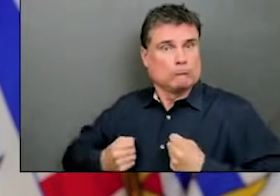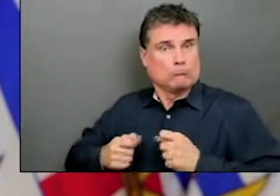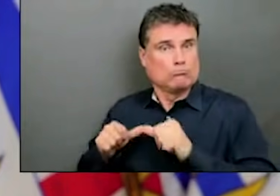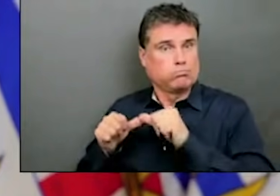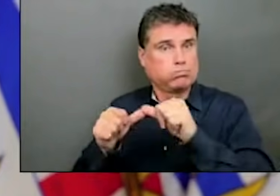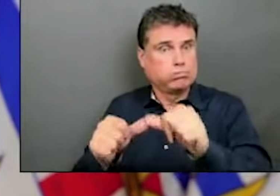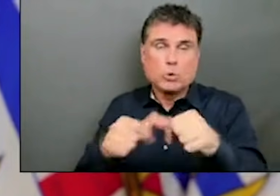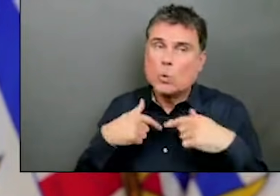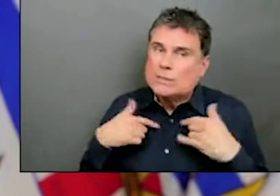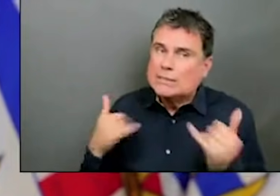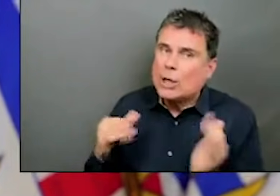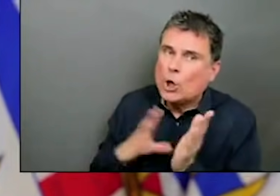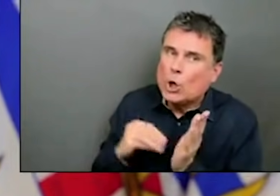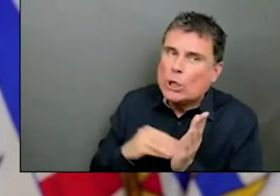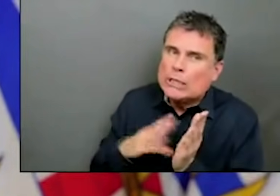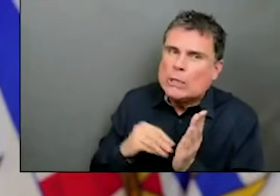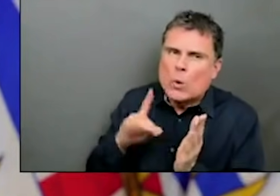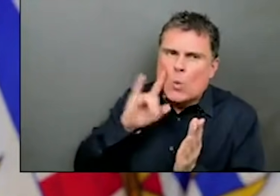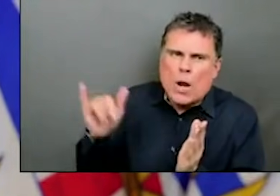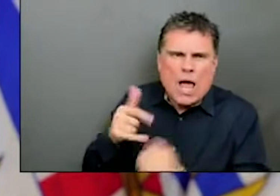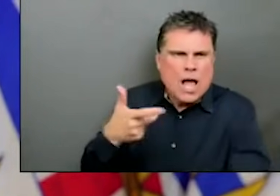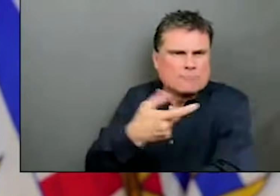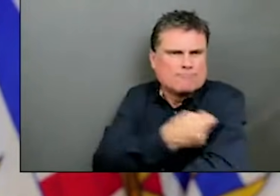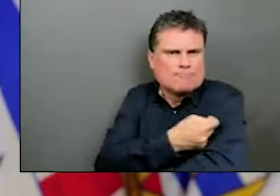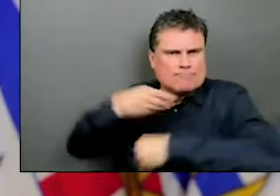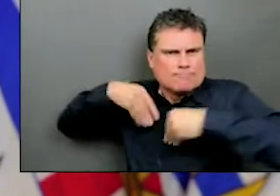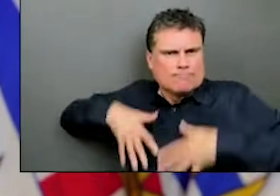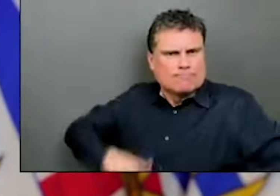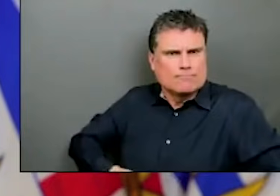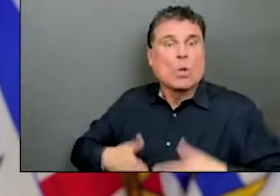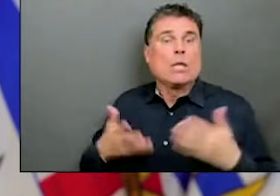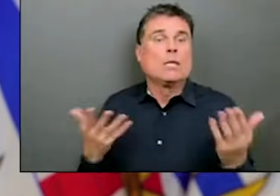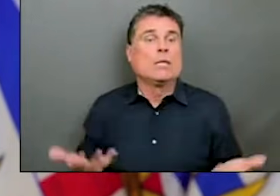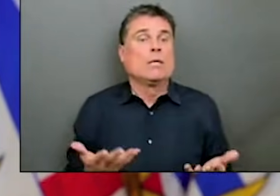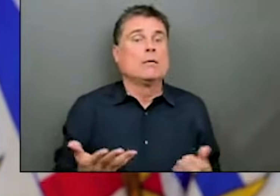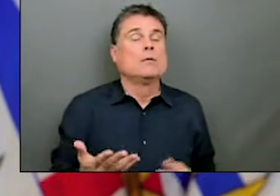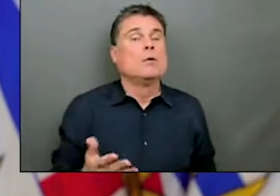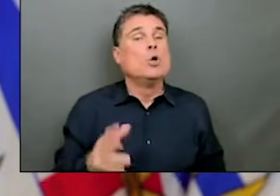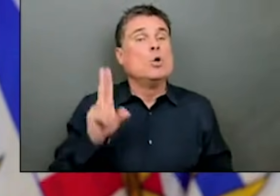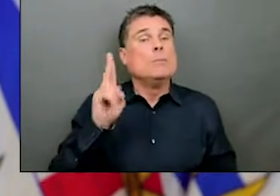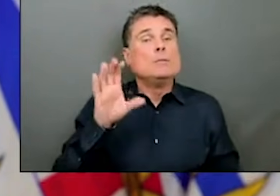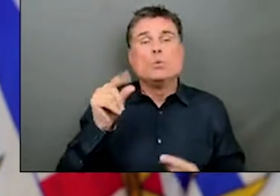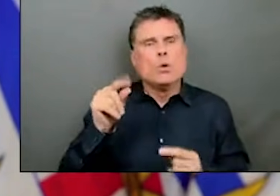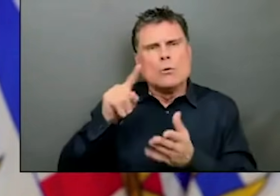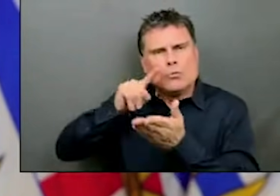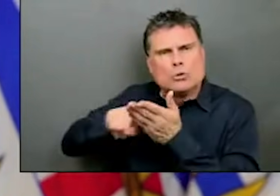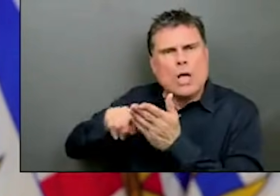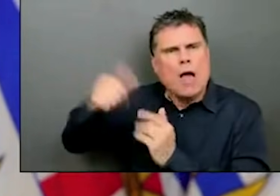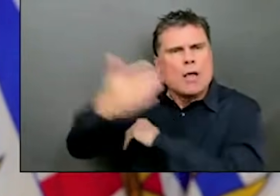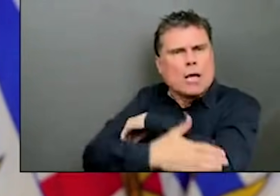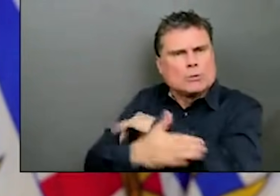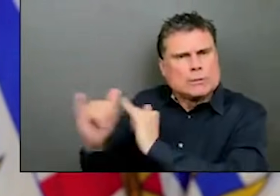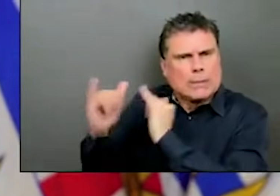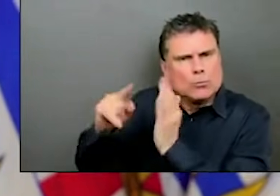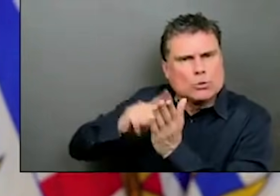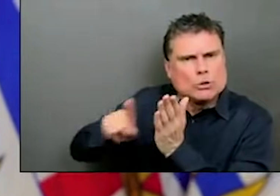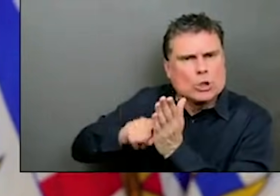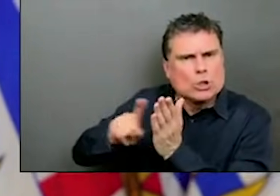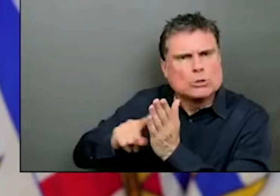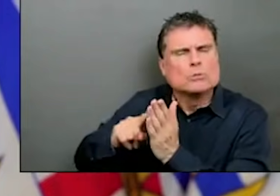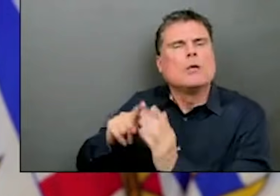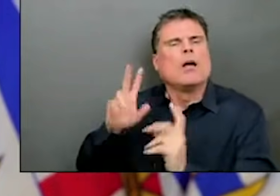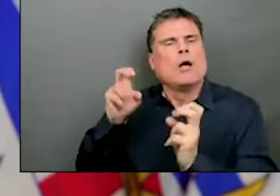that we're doing here in BC and other places around the world are doing as well is what we call vaccine effectiveness. And